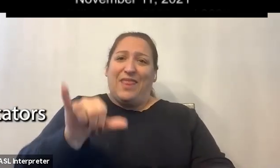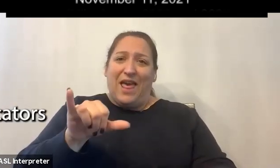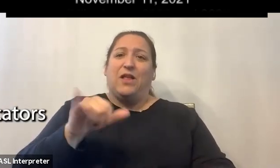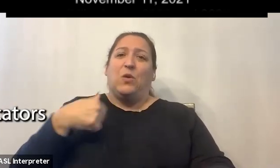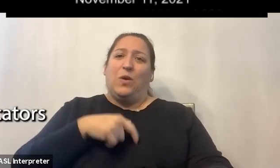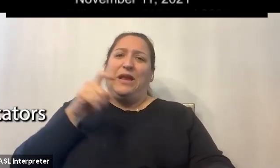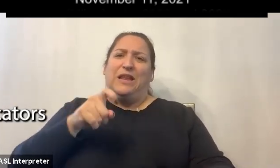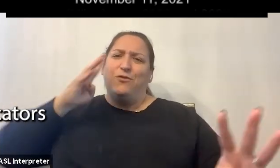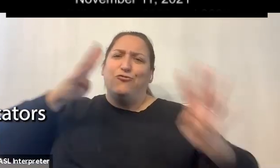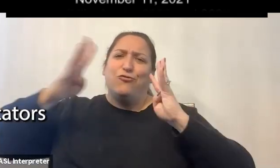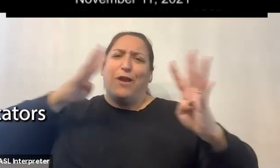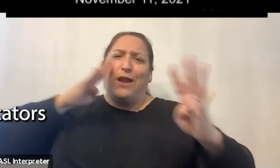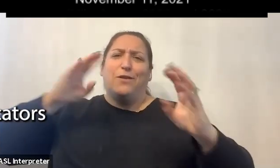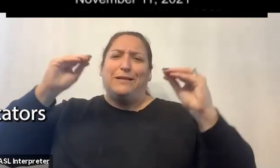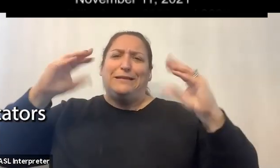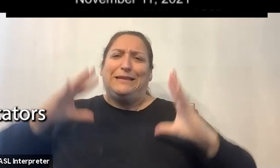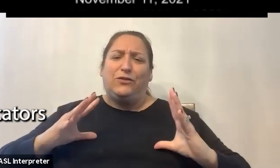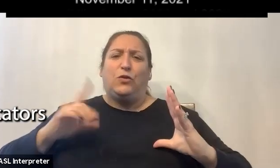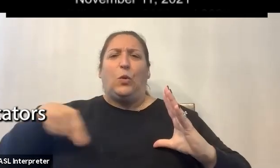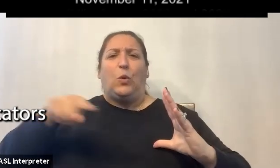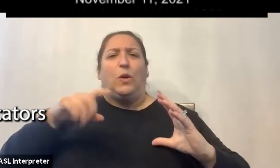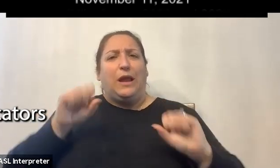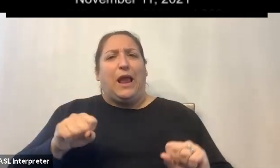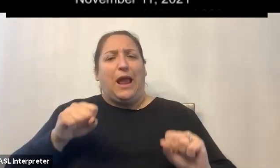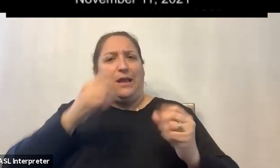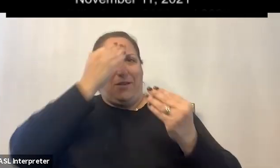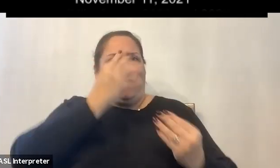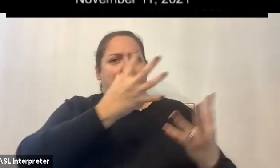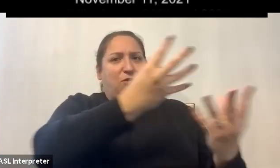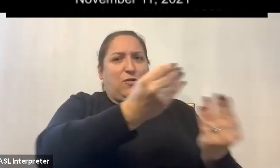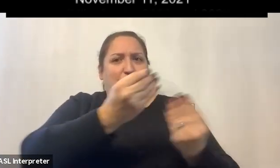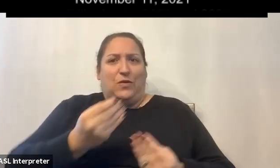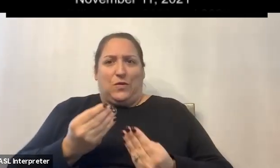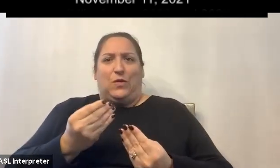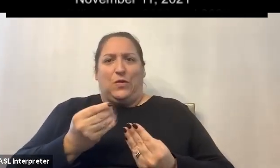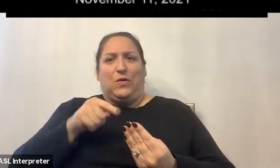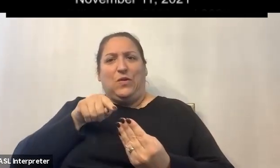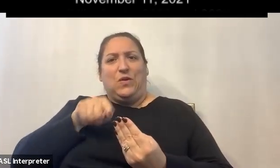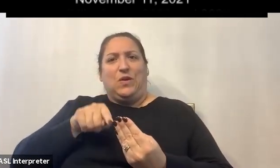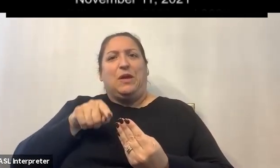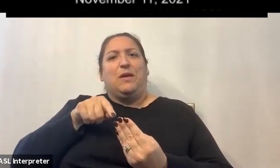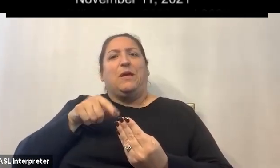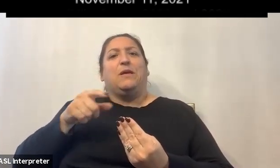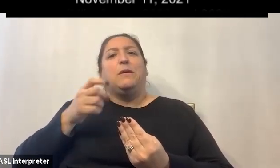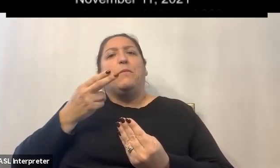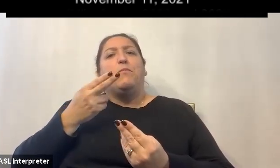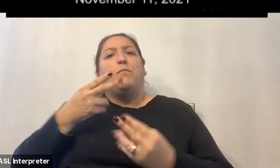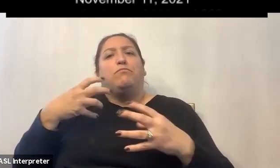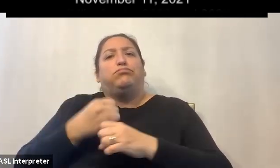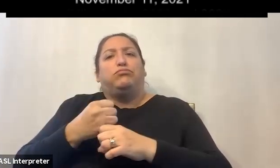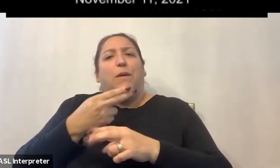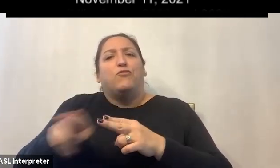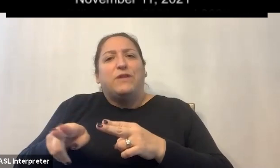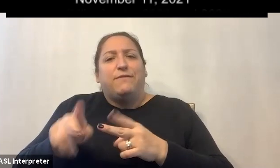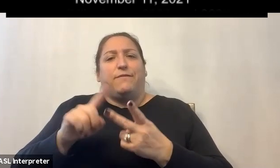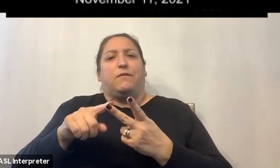need creative educators who can take information and make it brief and